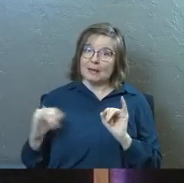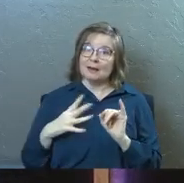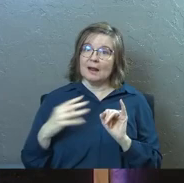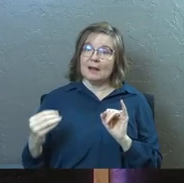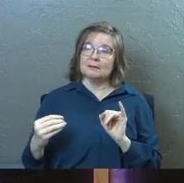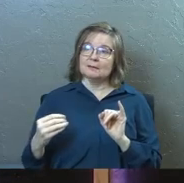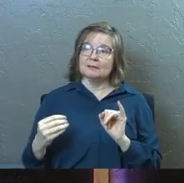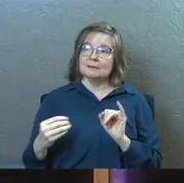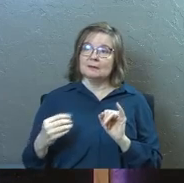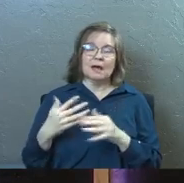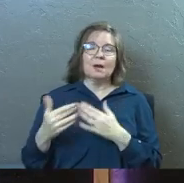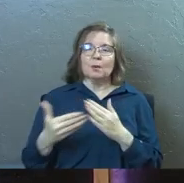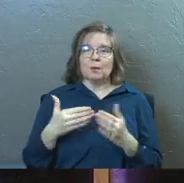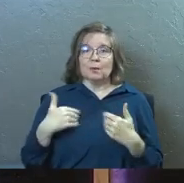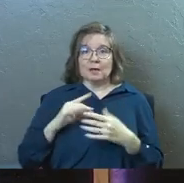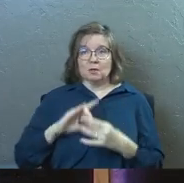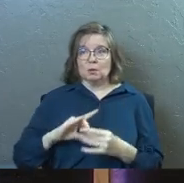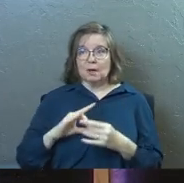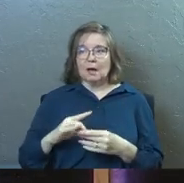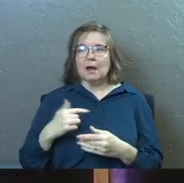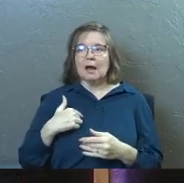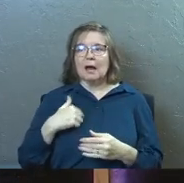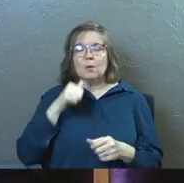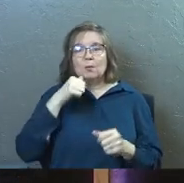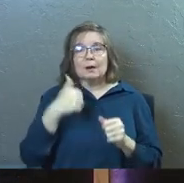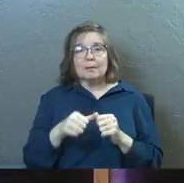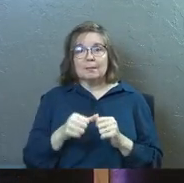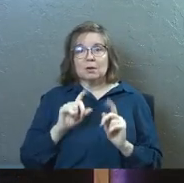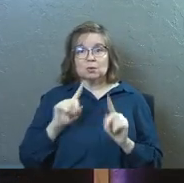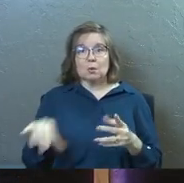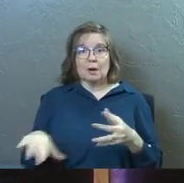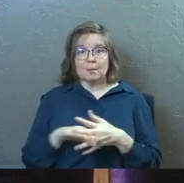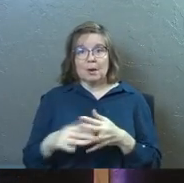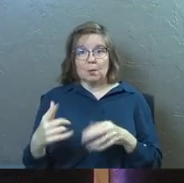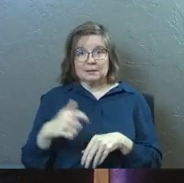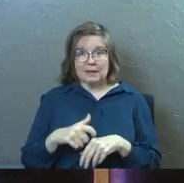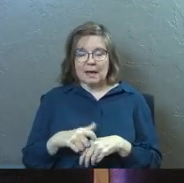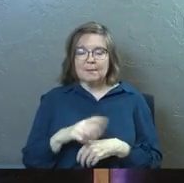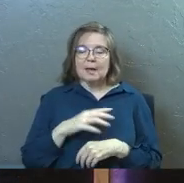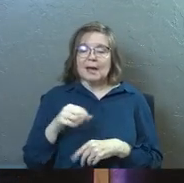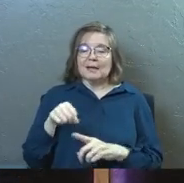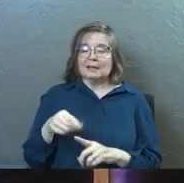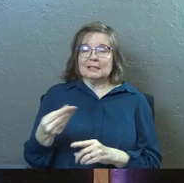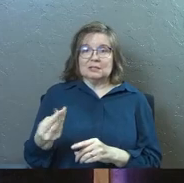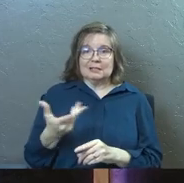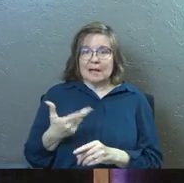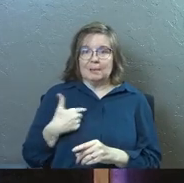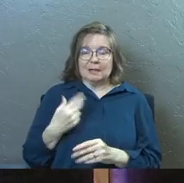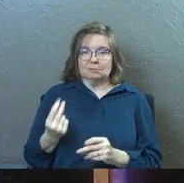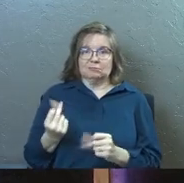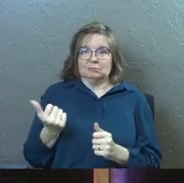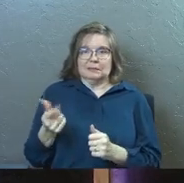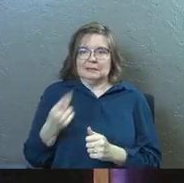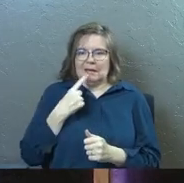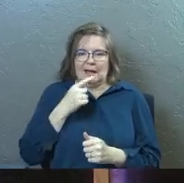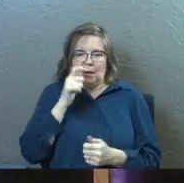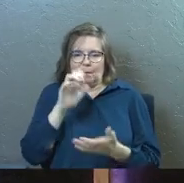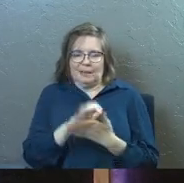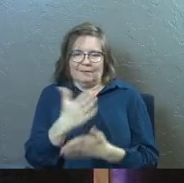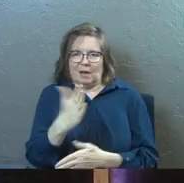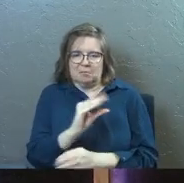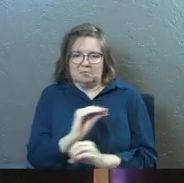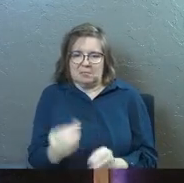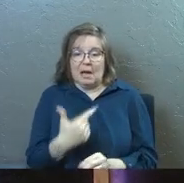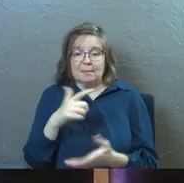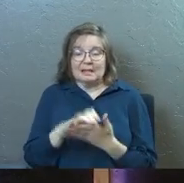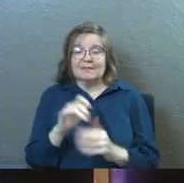And anyway, we had this relationship. And I remember us going on break one time, and he just tells me out of the blue, he's like, I don't believe in